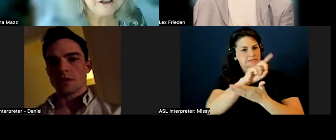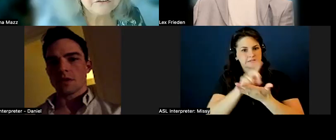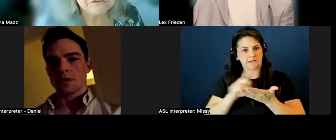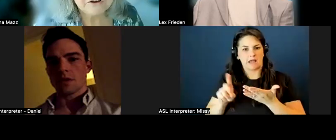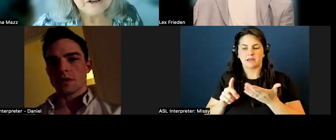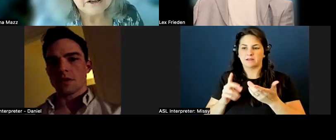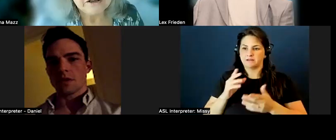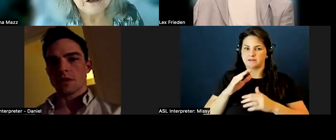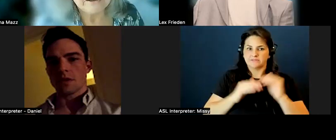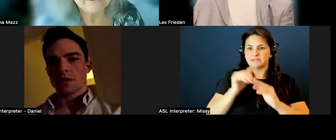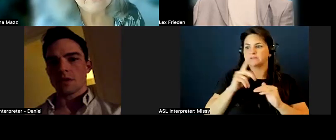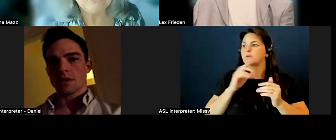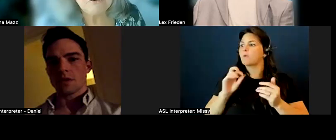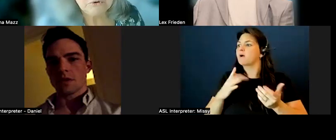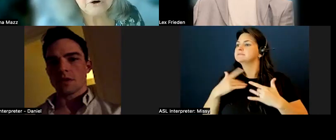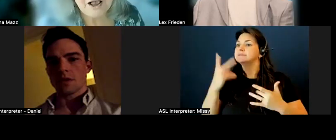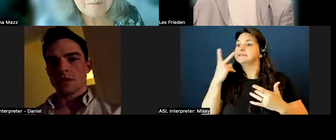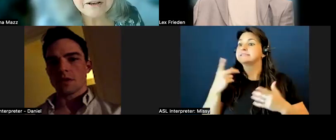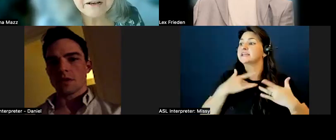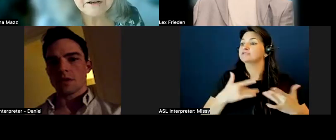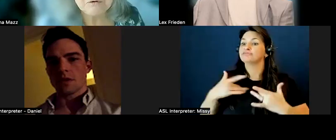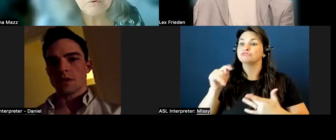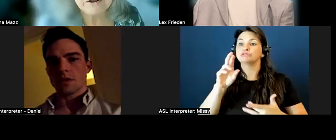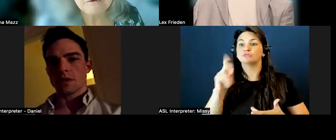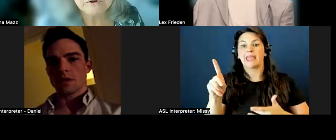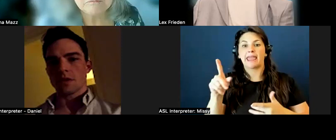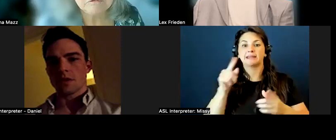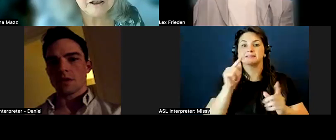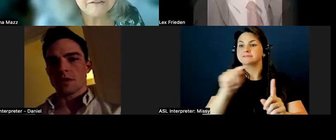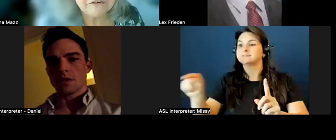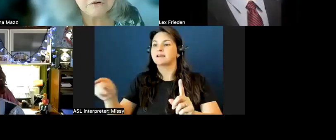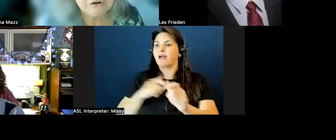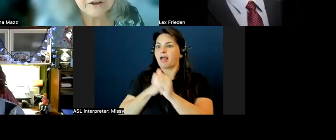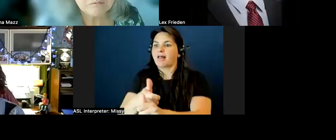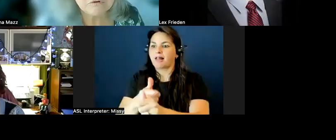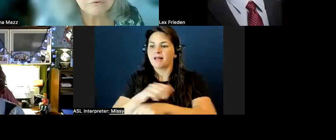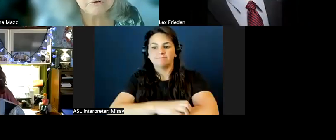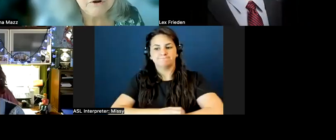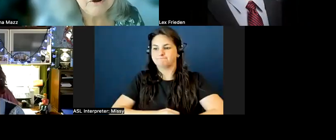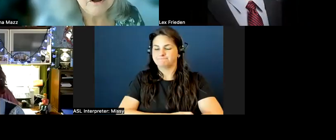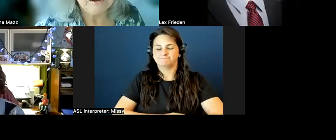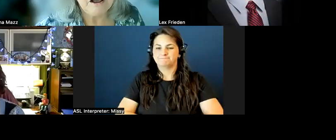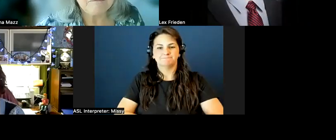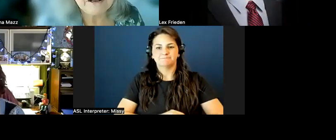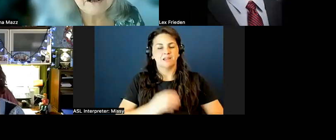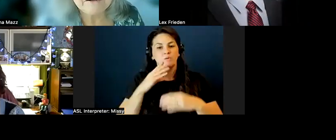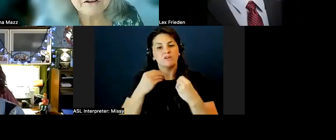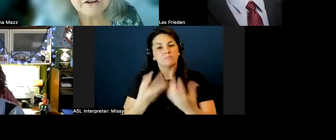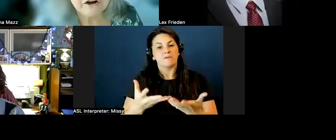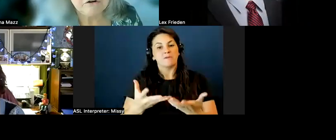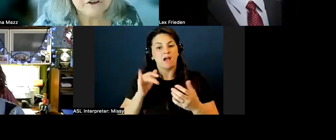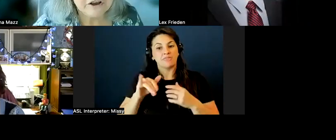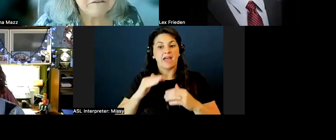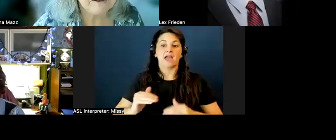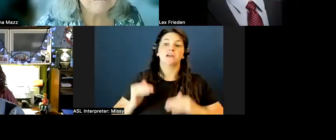on to these trends. I know who we're accommodating when we provide these tall tables. We're